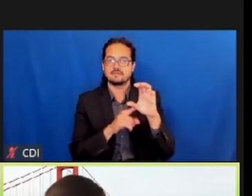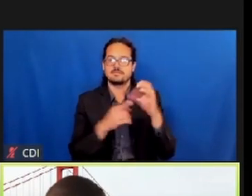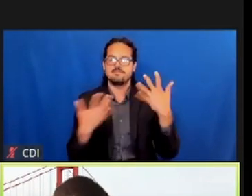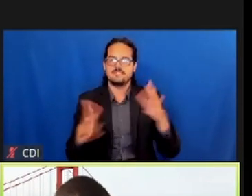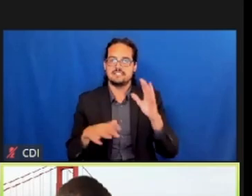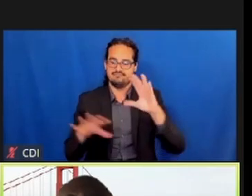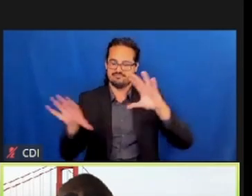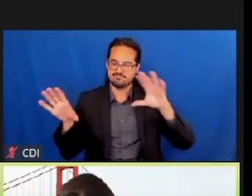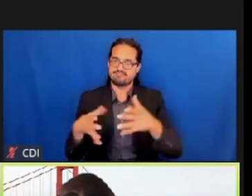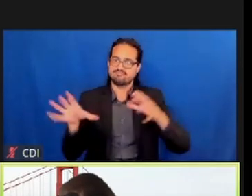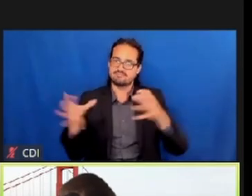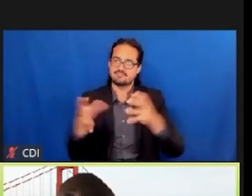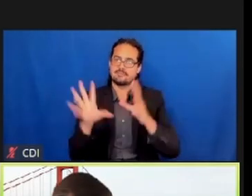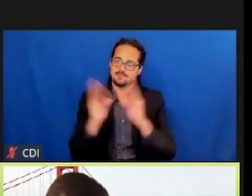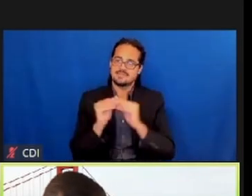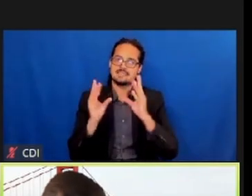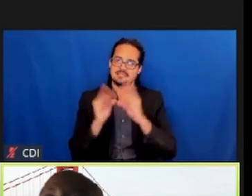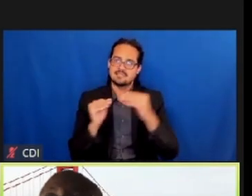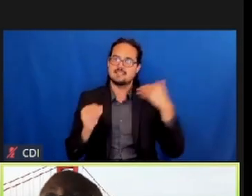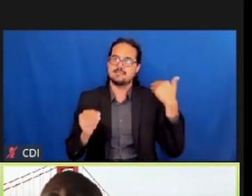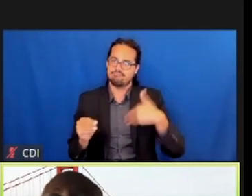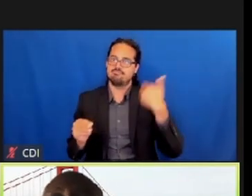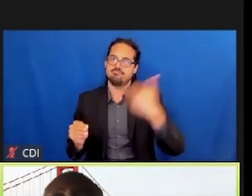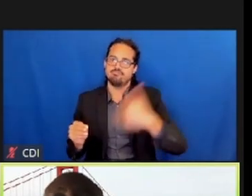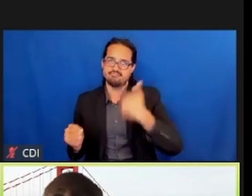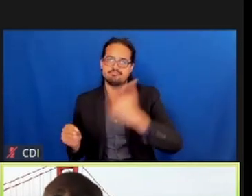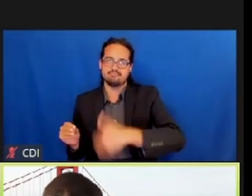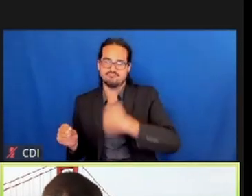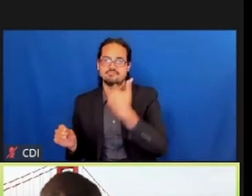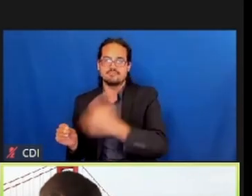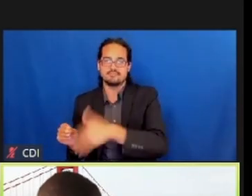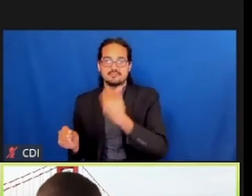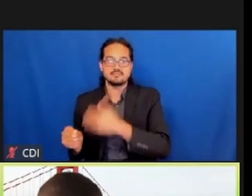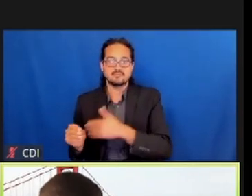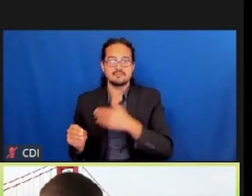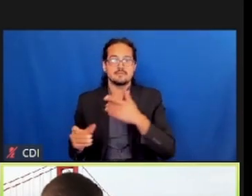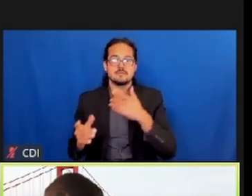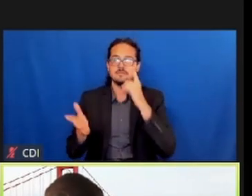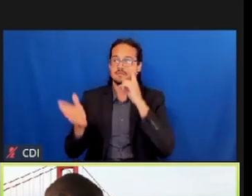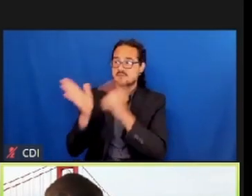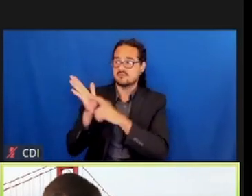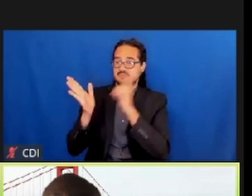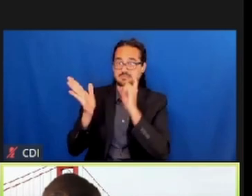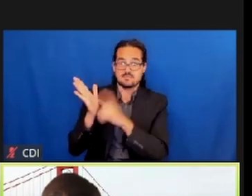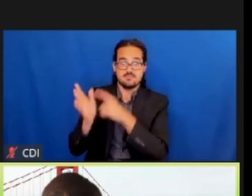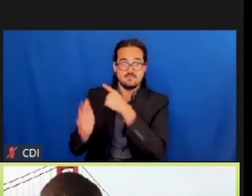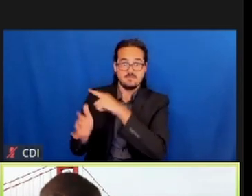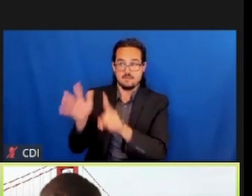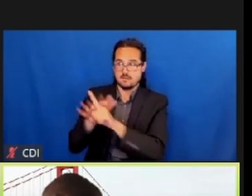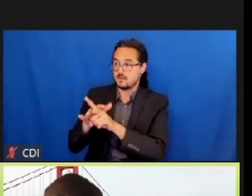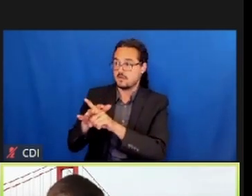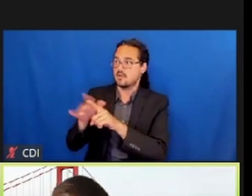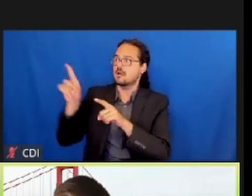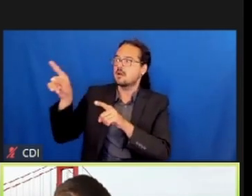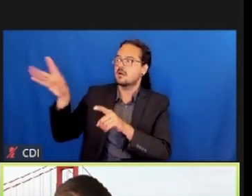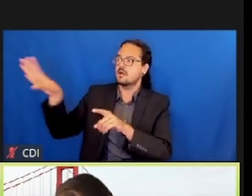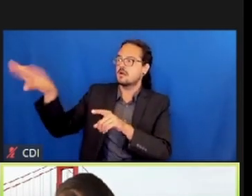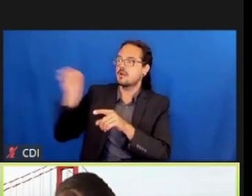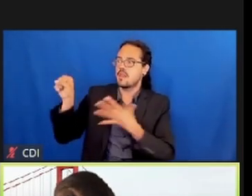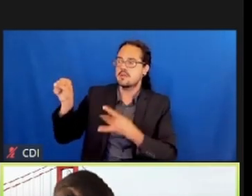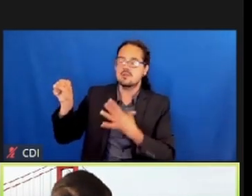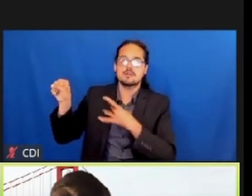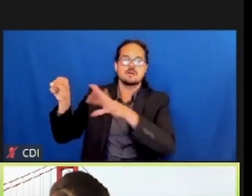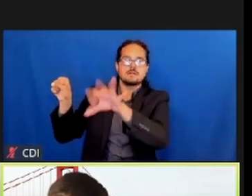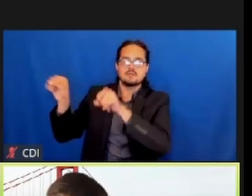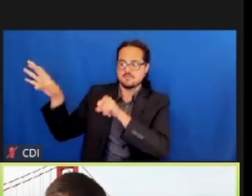trends and provide a jolt of high-level economic development energy to keep moving forward. Our first